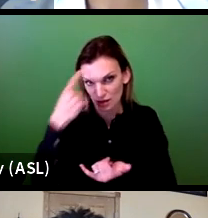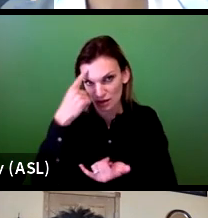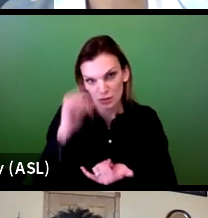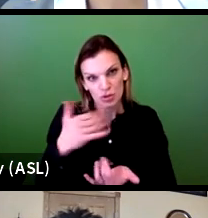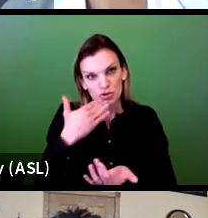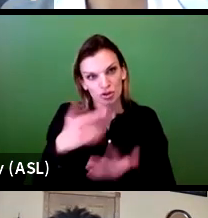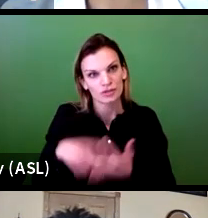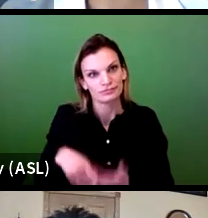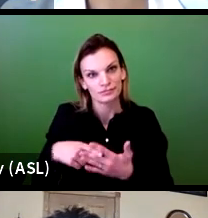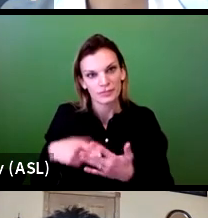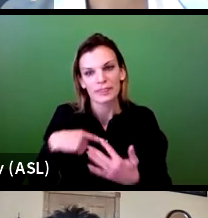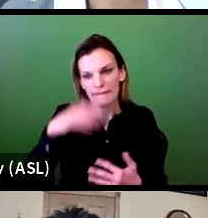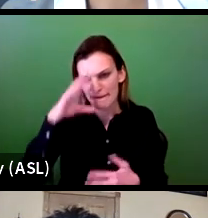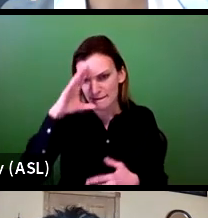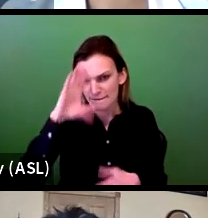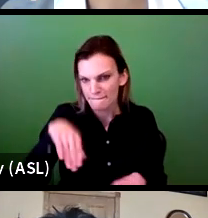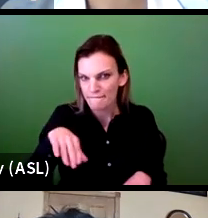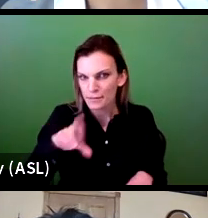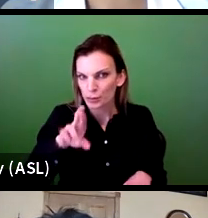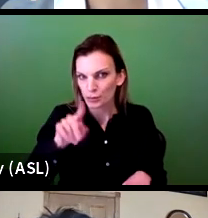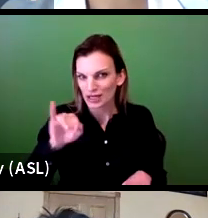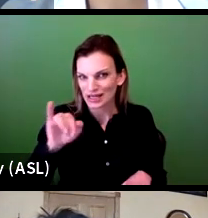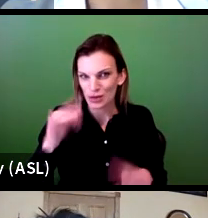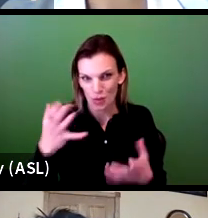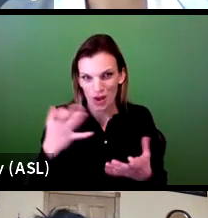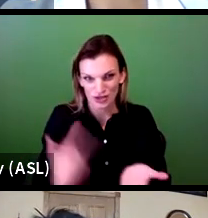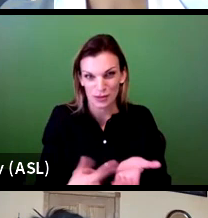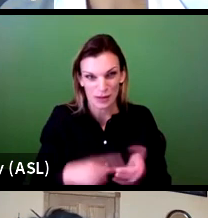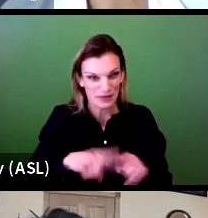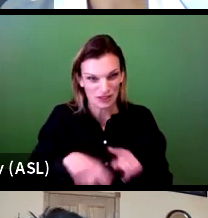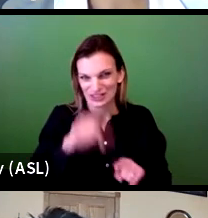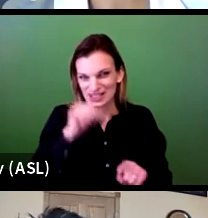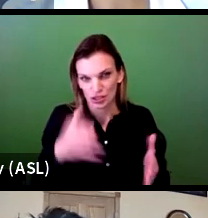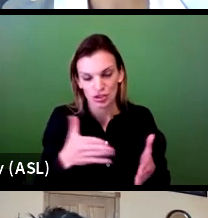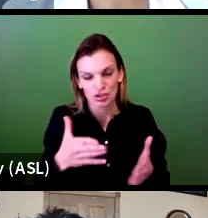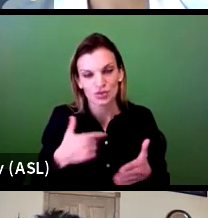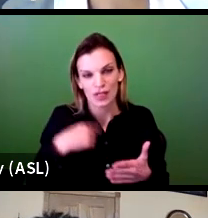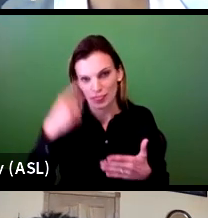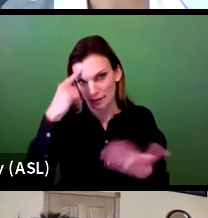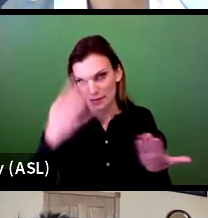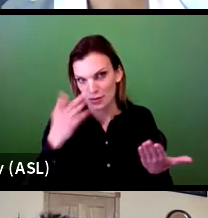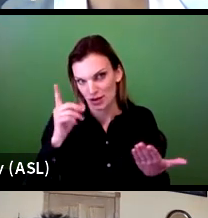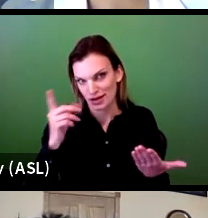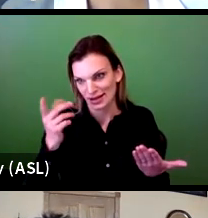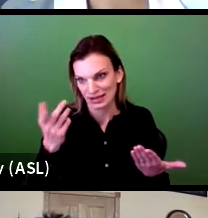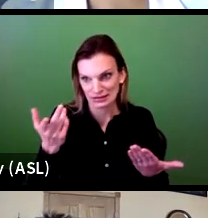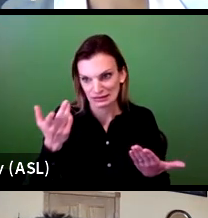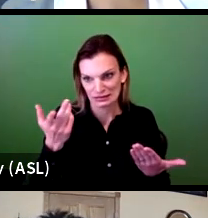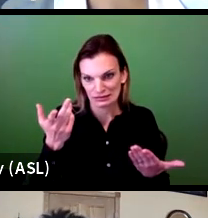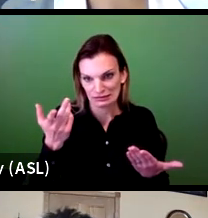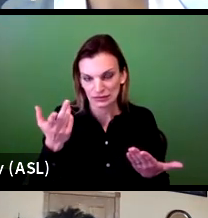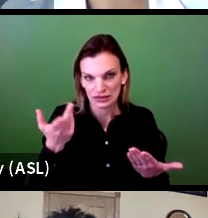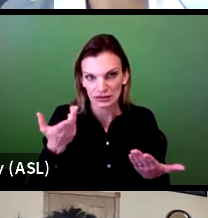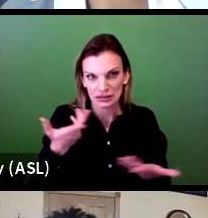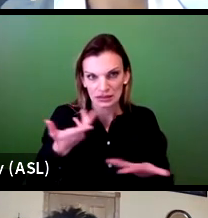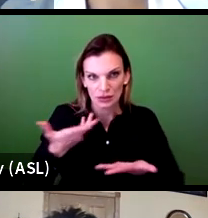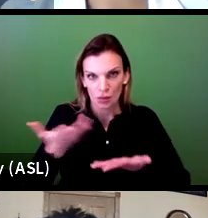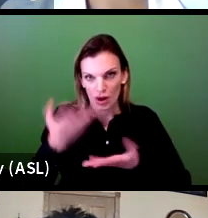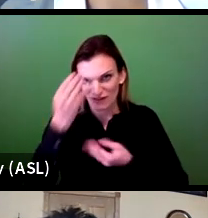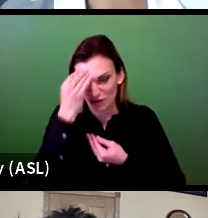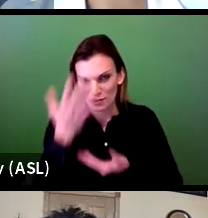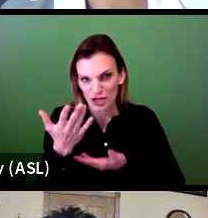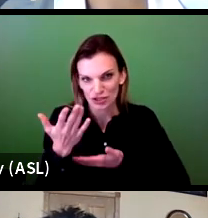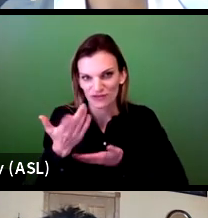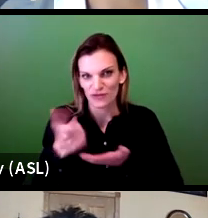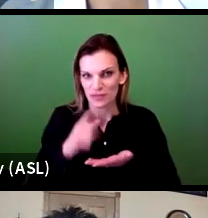point. I know Brittany wanted to talk about it too, and she's not here, so I think it's, it's good that we're going to be getting more information from